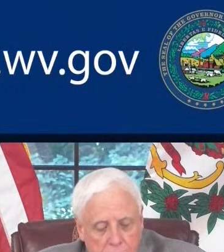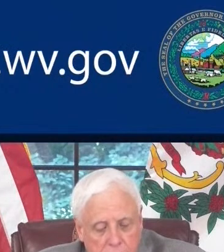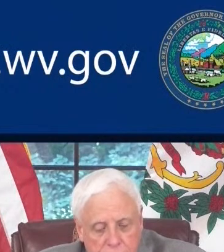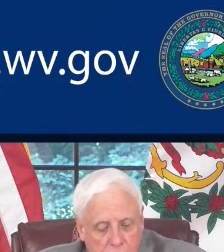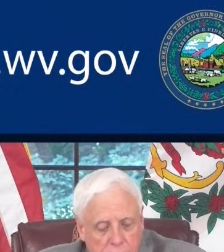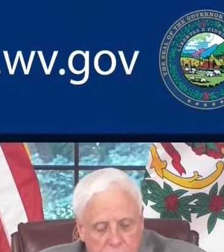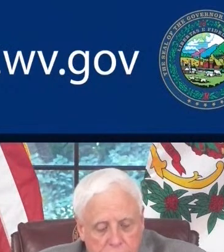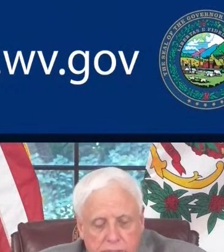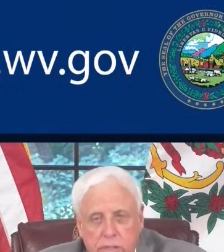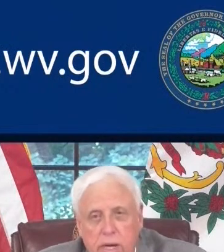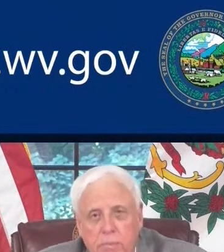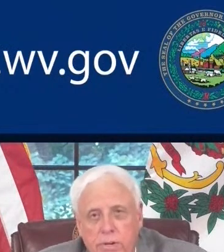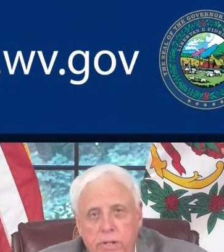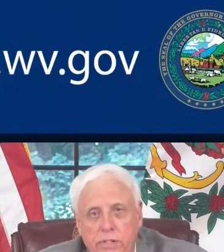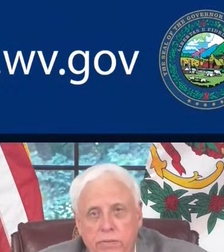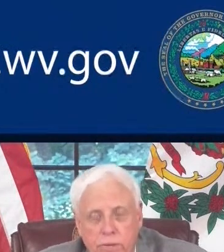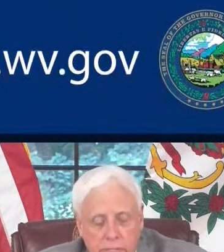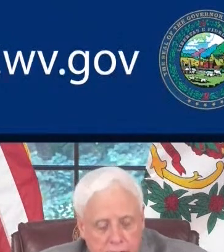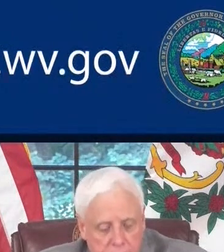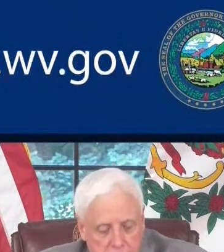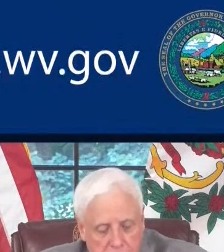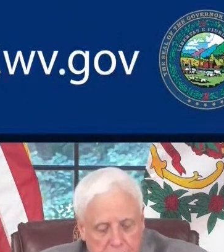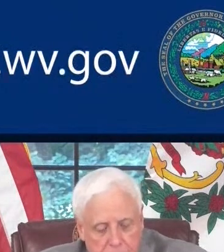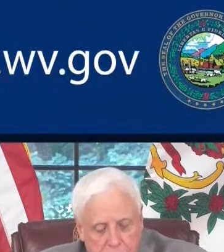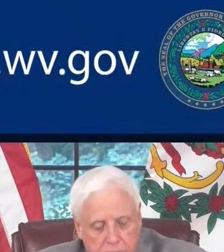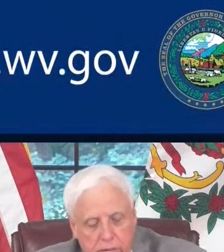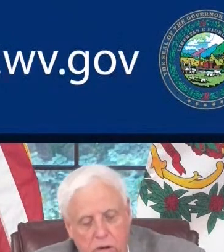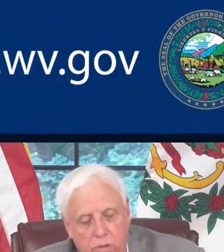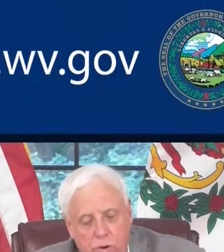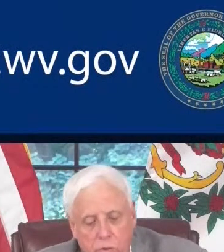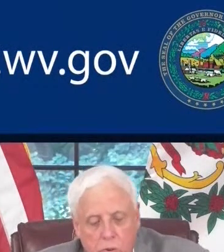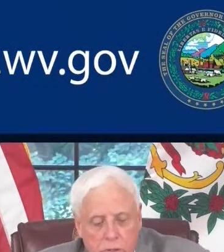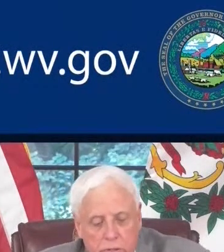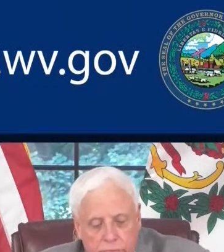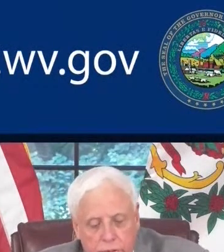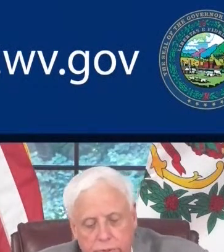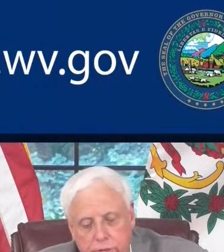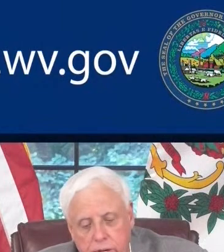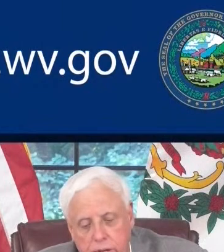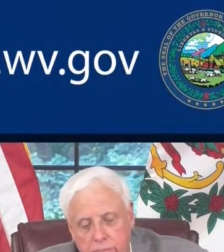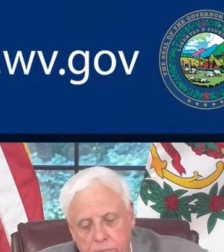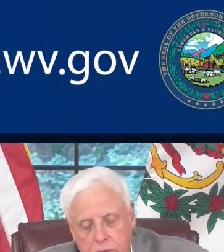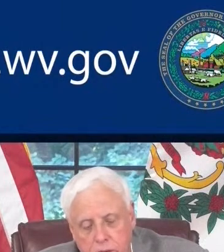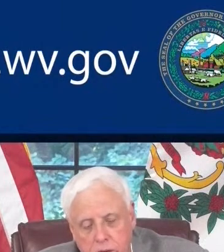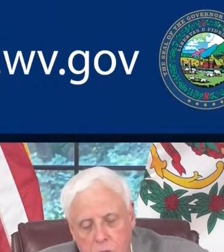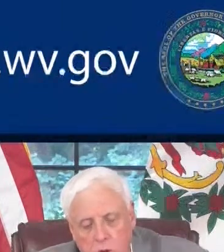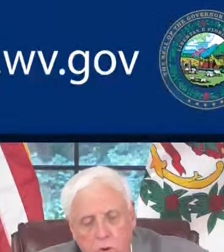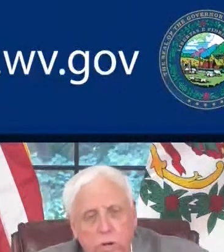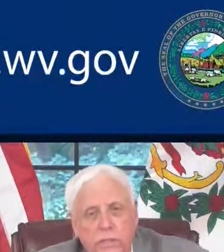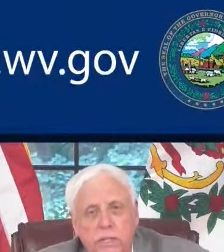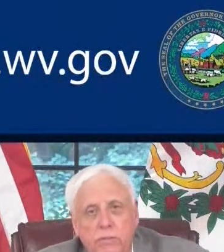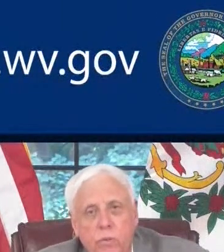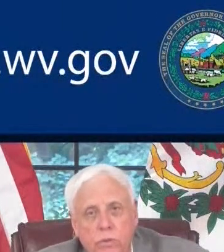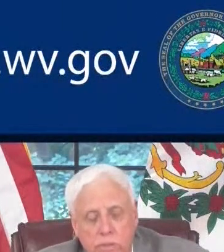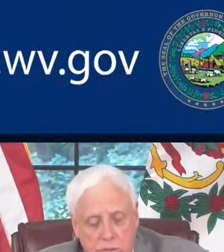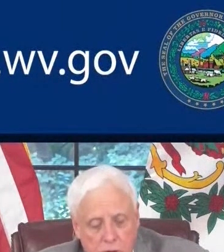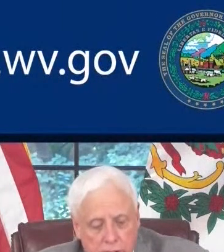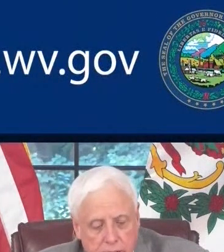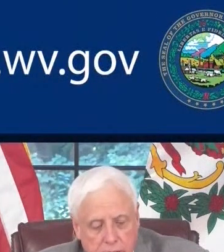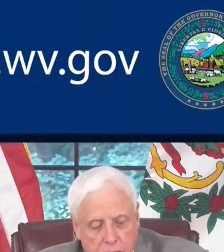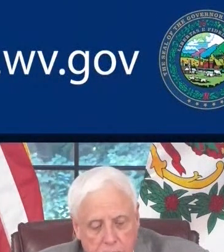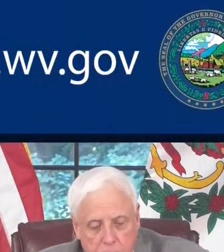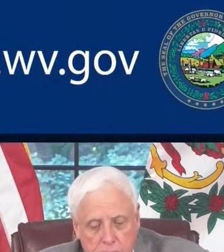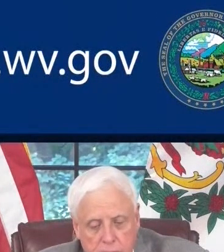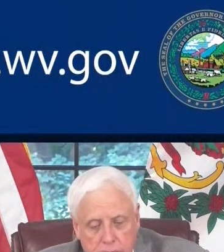You know, as far as your testing opportunities, your pre-testing map, and all the great work that Fruth and Walgreens did for us is